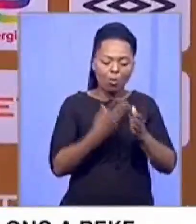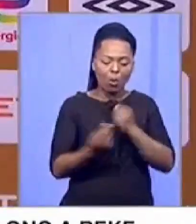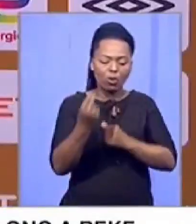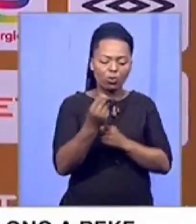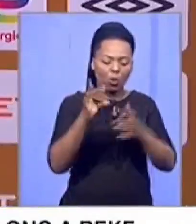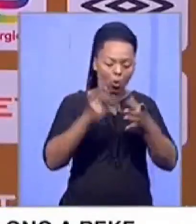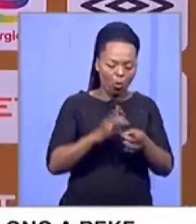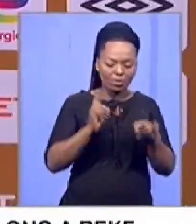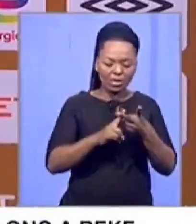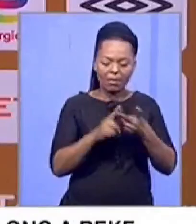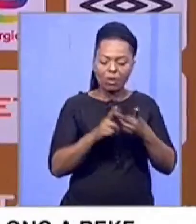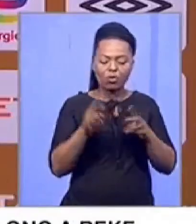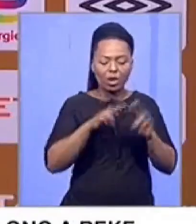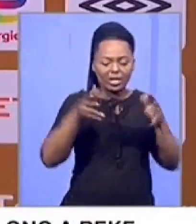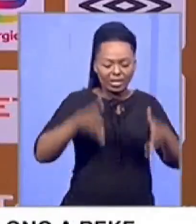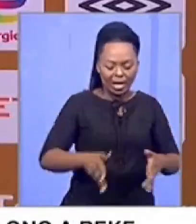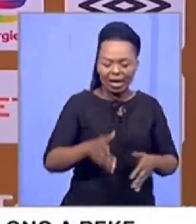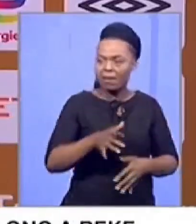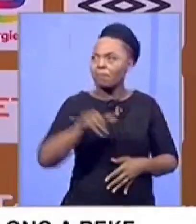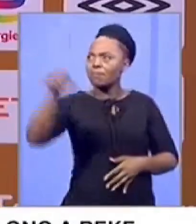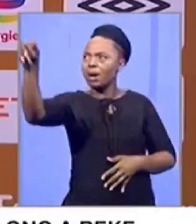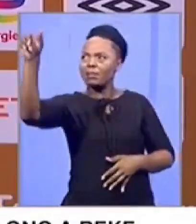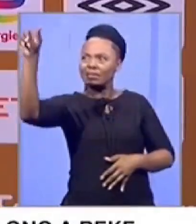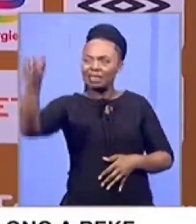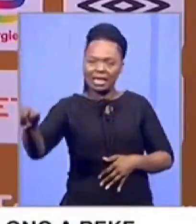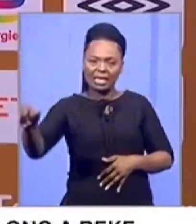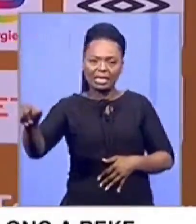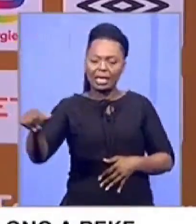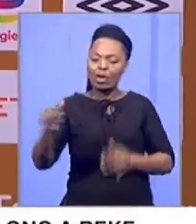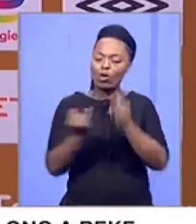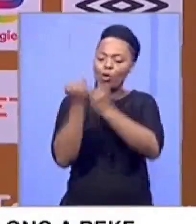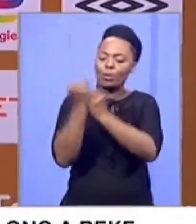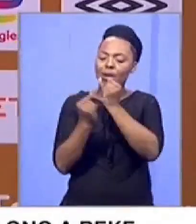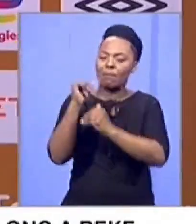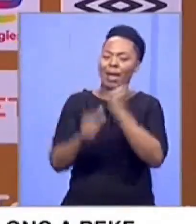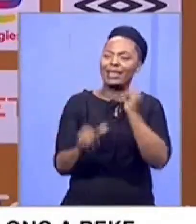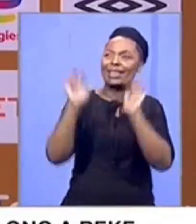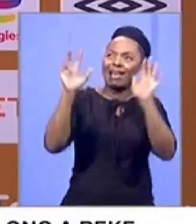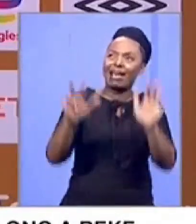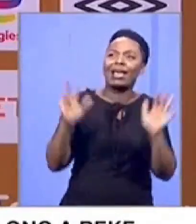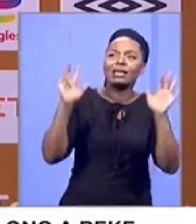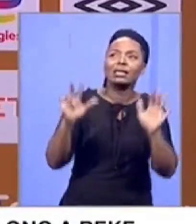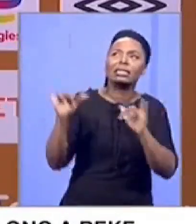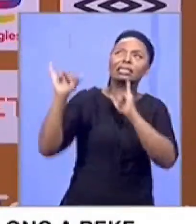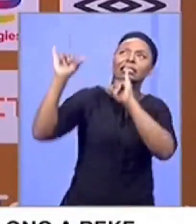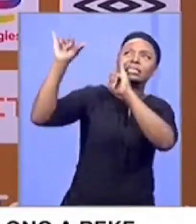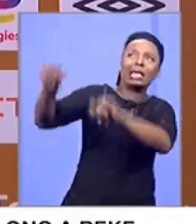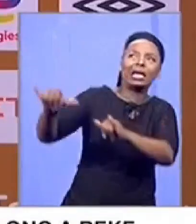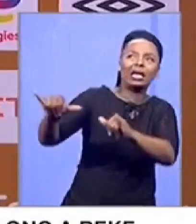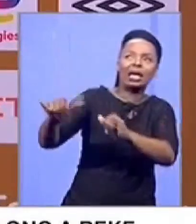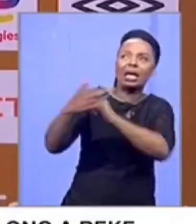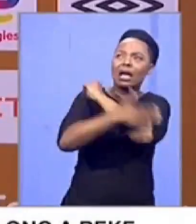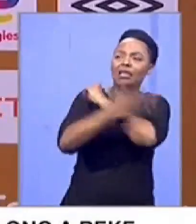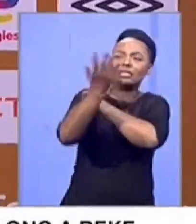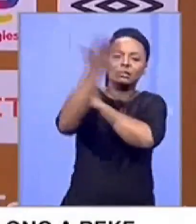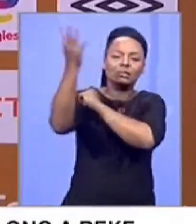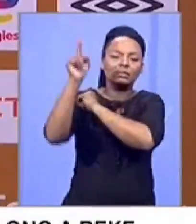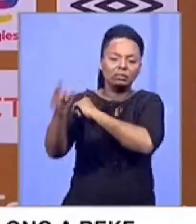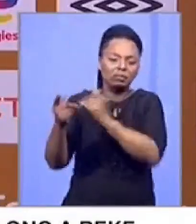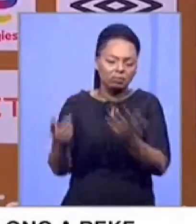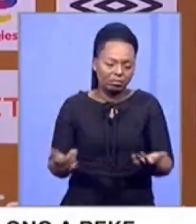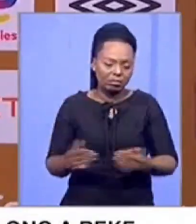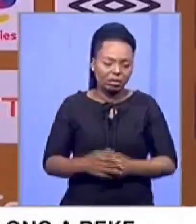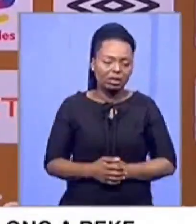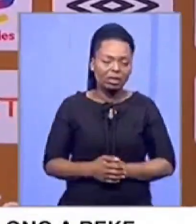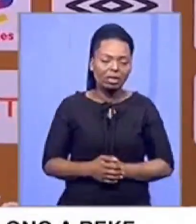and the competition lasts 8-9 months. There's no competition in any team participates that is as